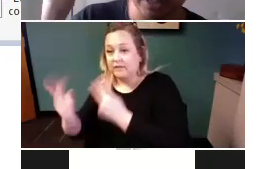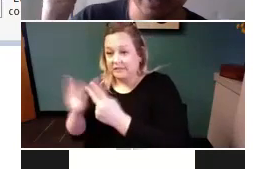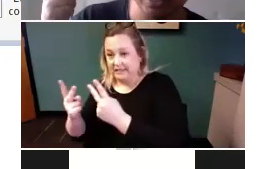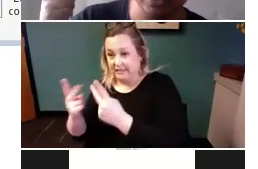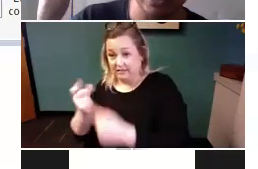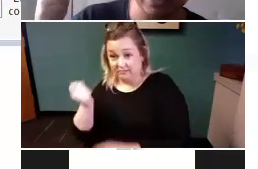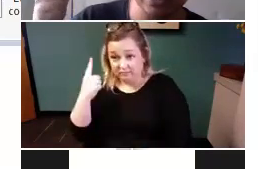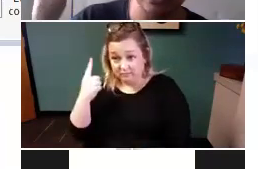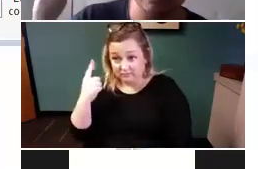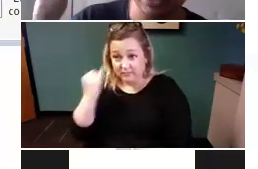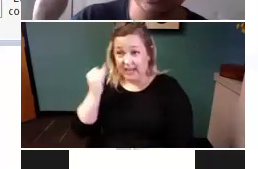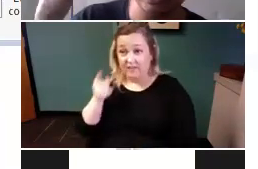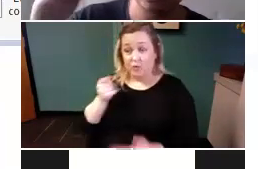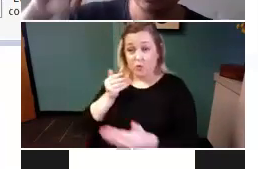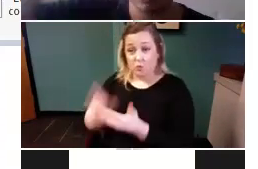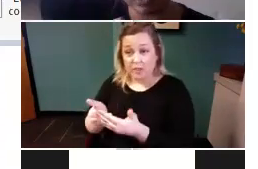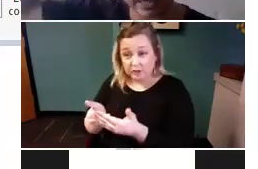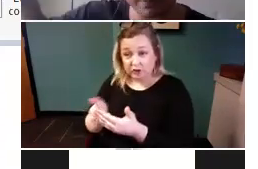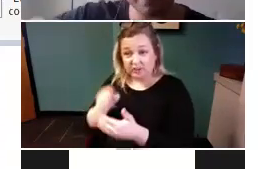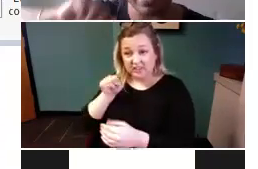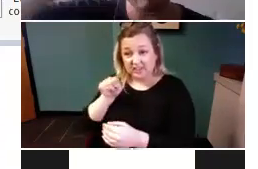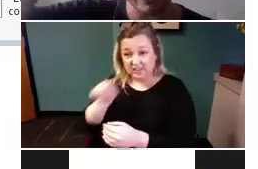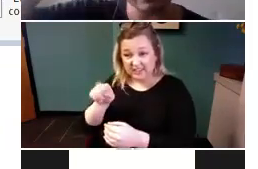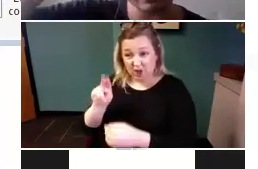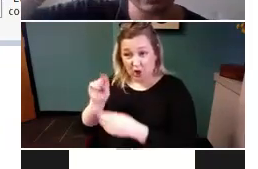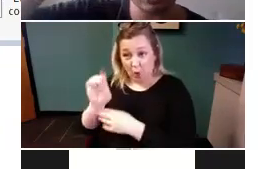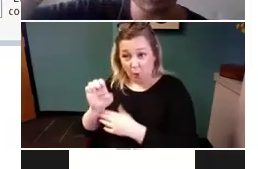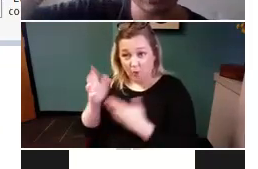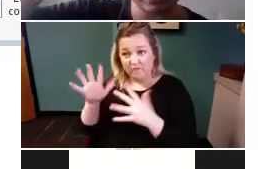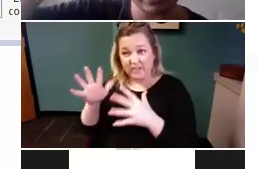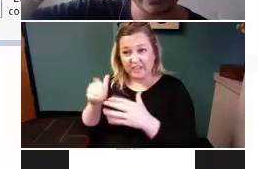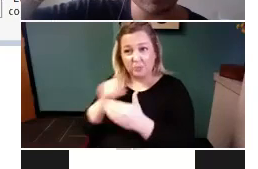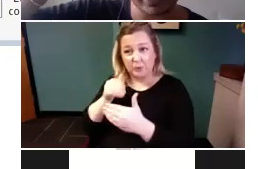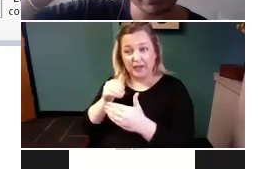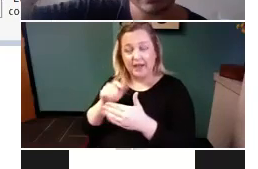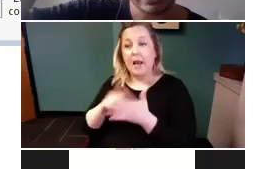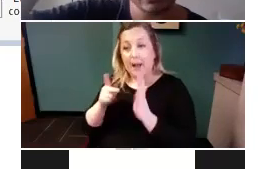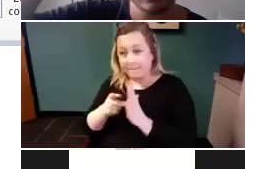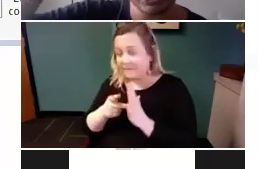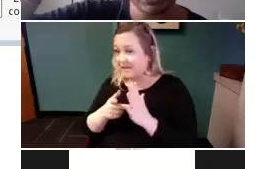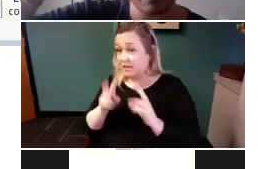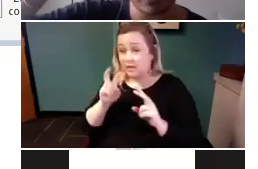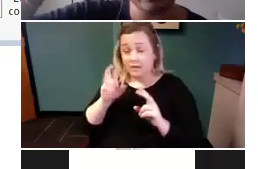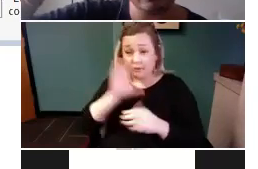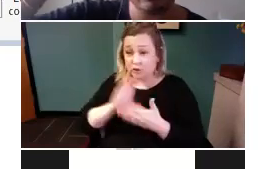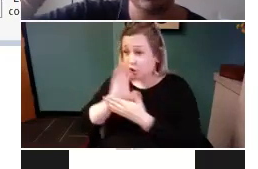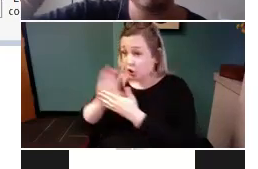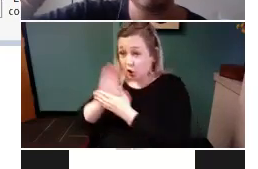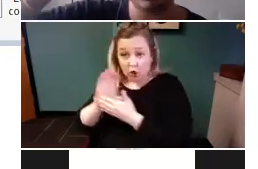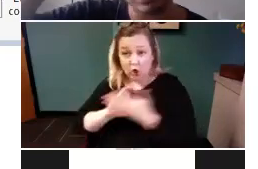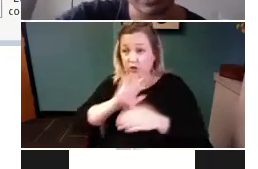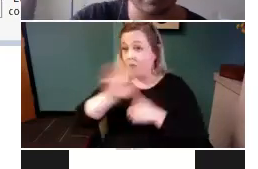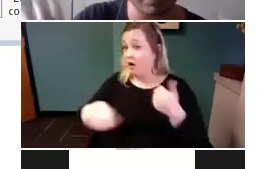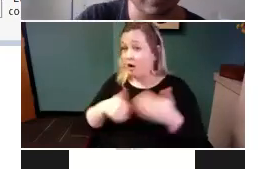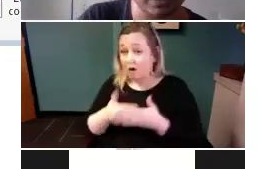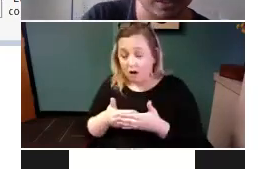has been pre-visited, that basically means that you came back while searching through this entire space, and you reached a point where